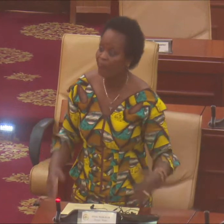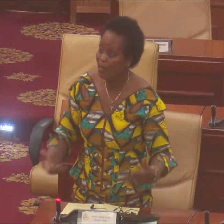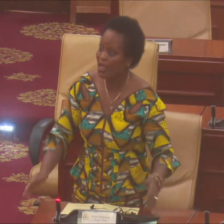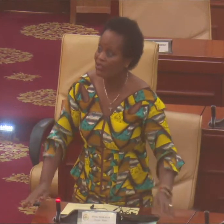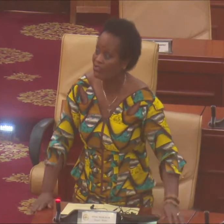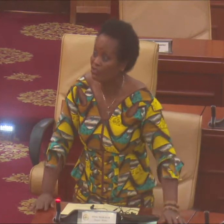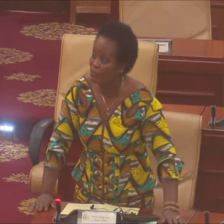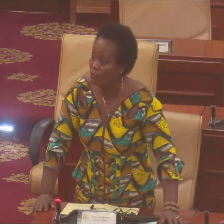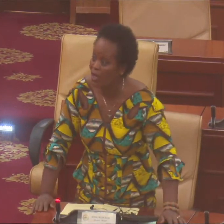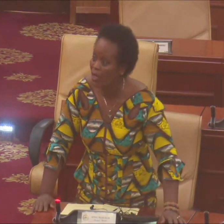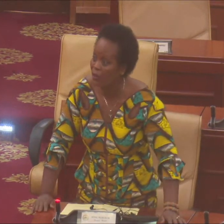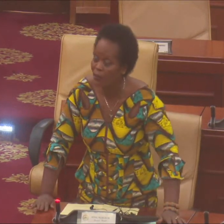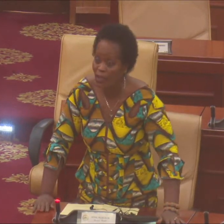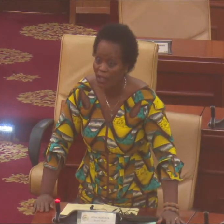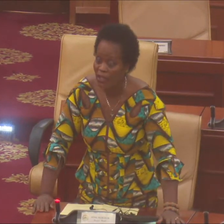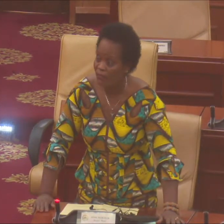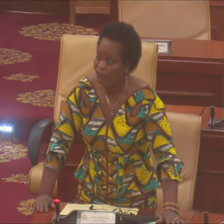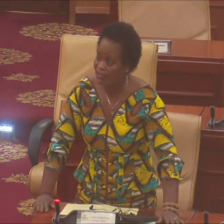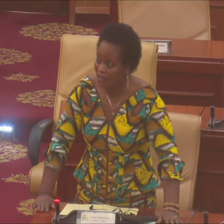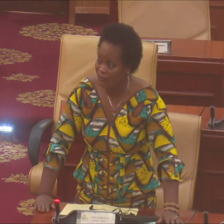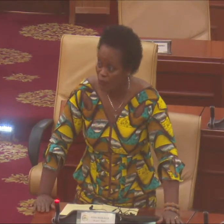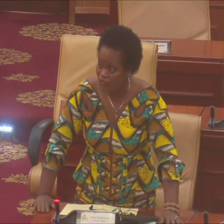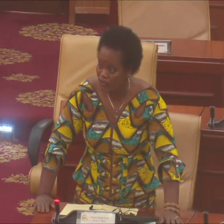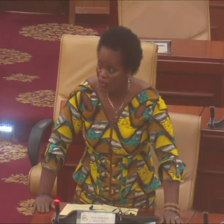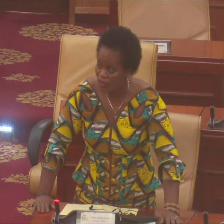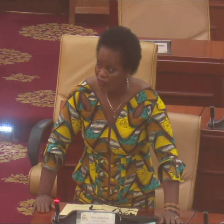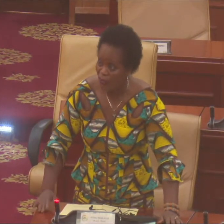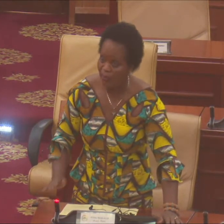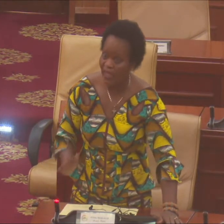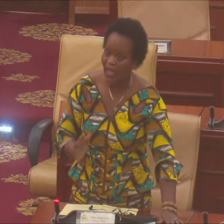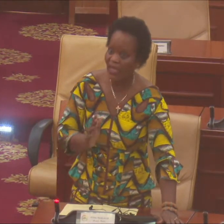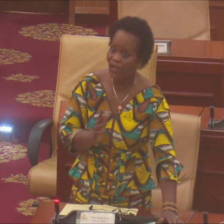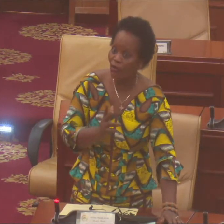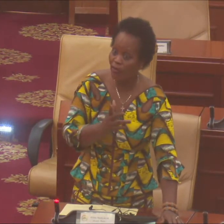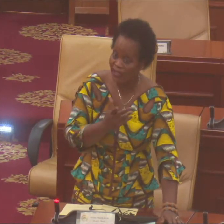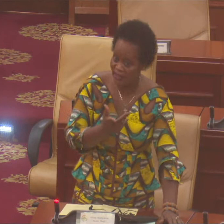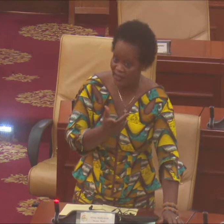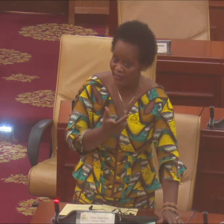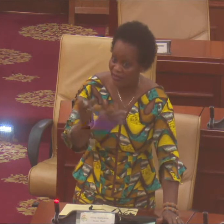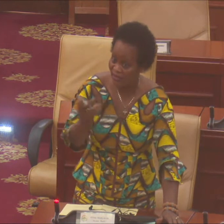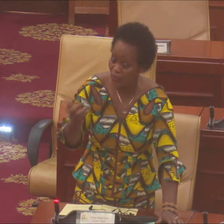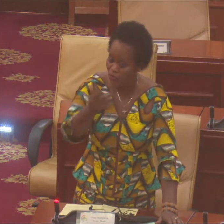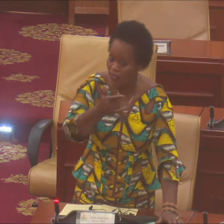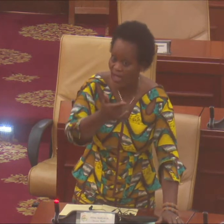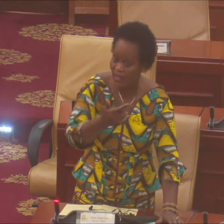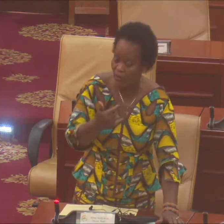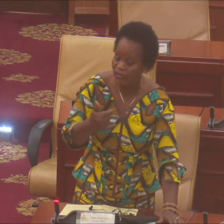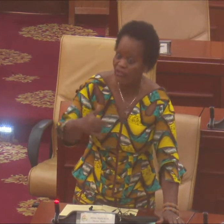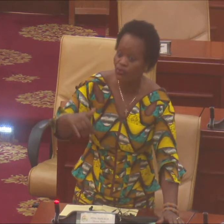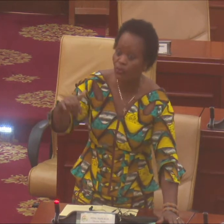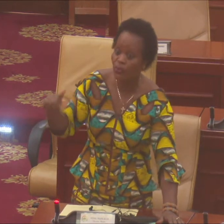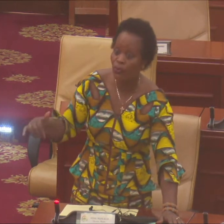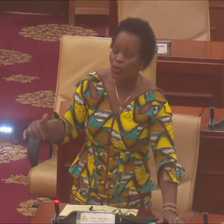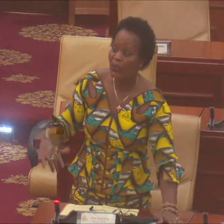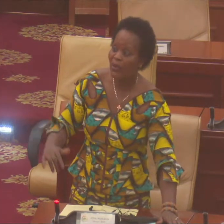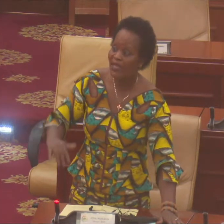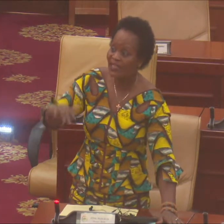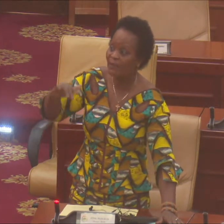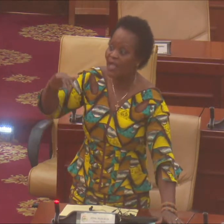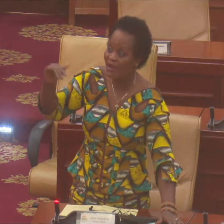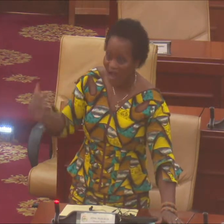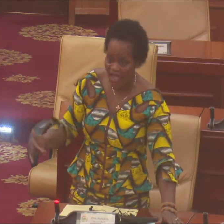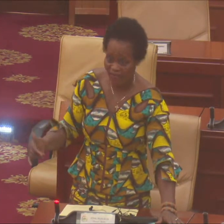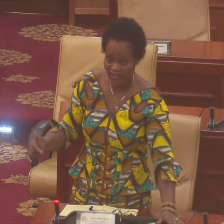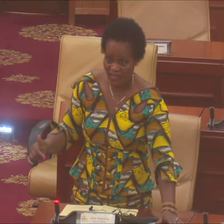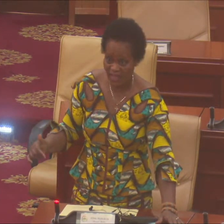have plans to help the fisher folks from the island communities, the fisher folks on the island communities who, by the time